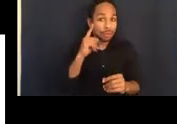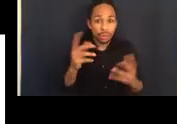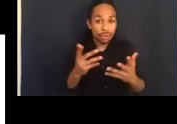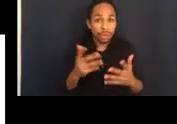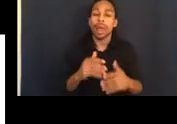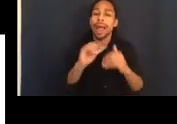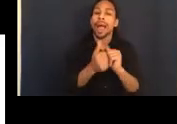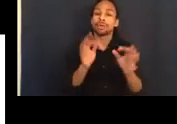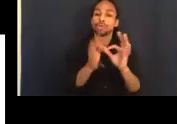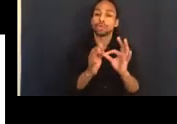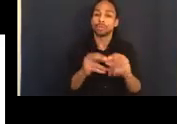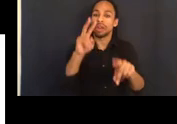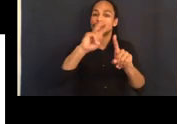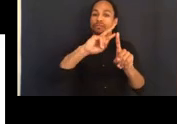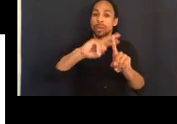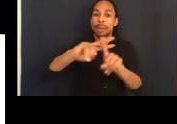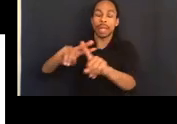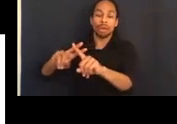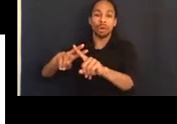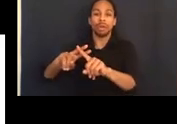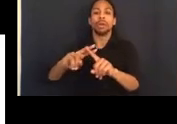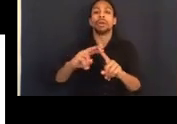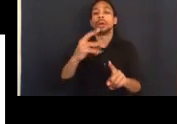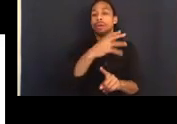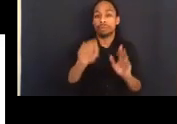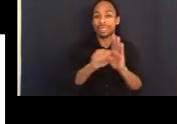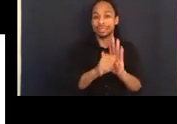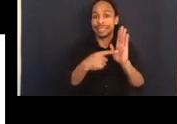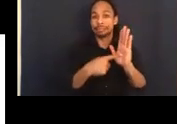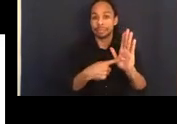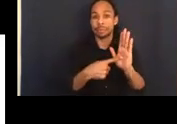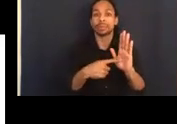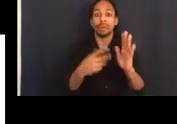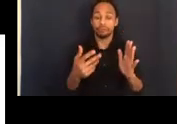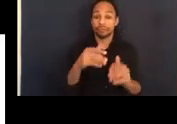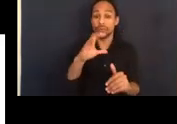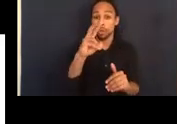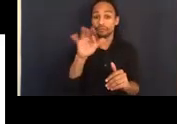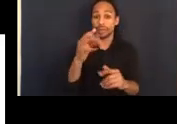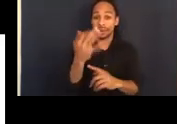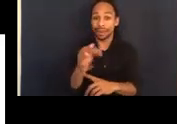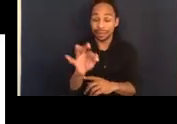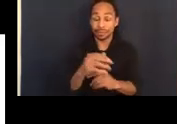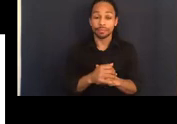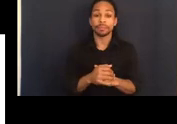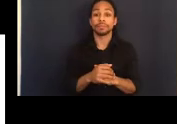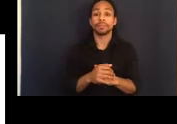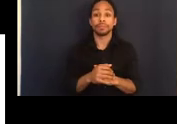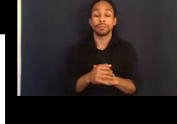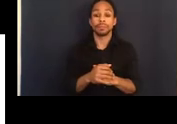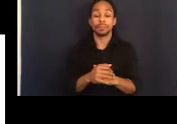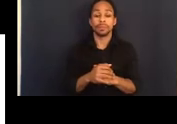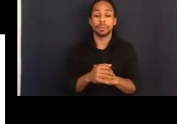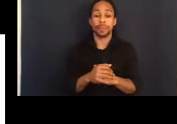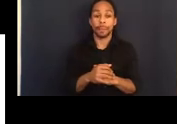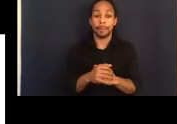vocabulary and the symptoms of COVID-19 during these times, especially in the health department. As we know, language is a